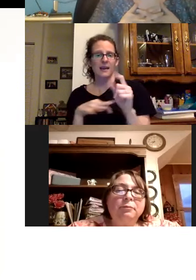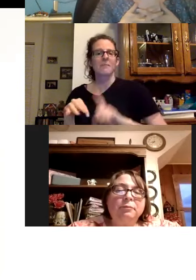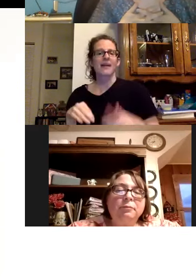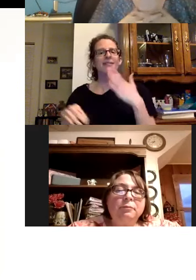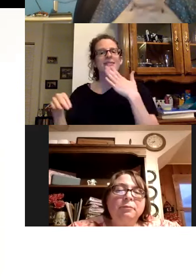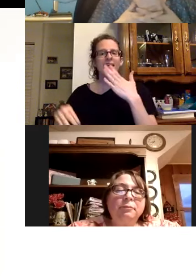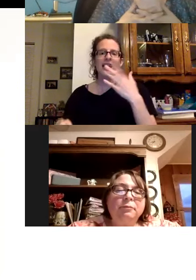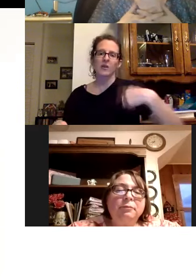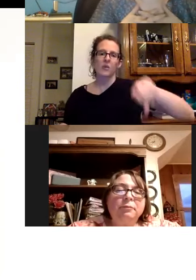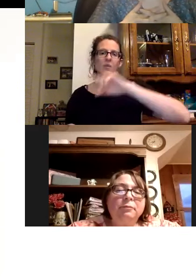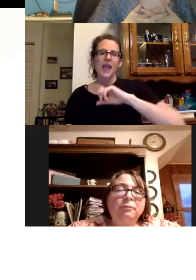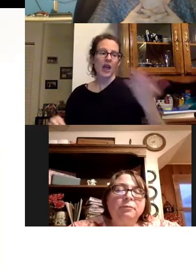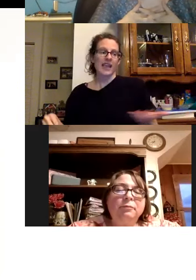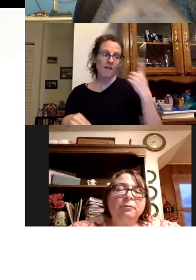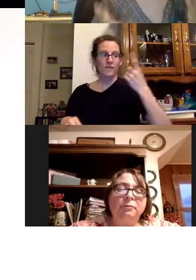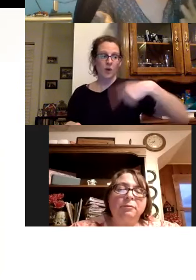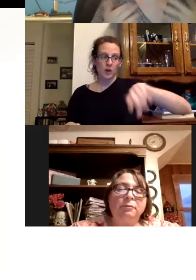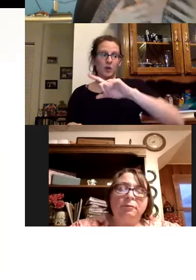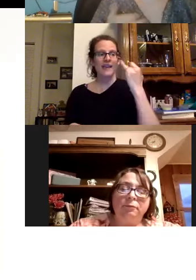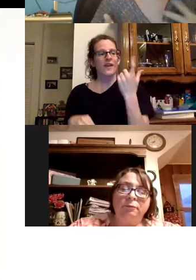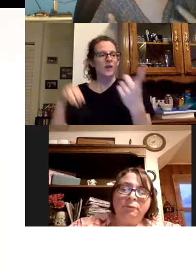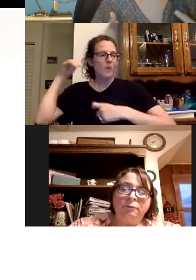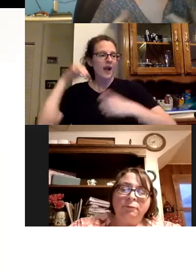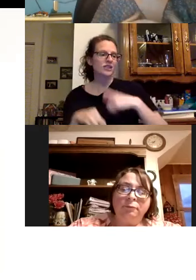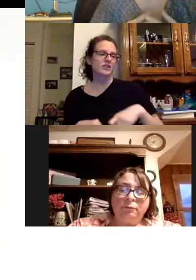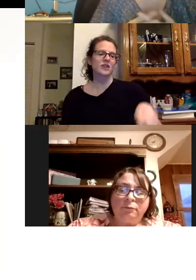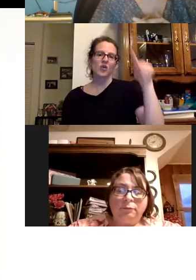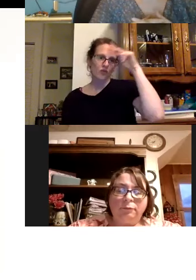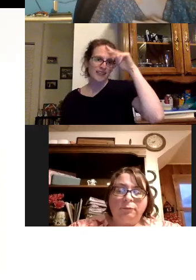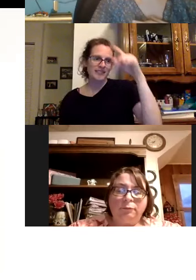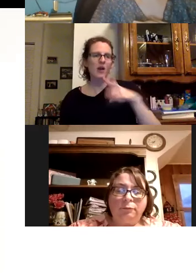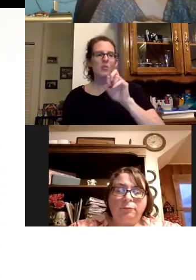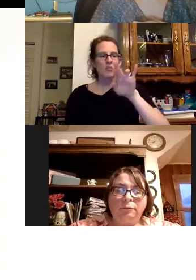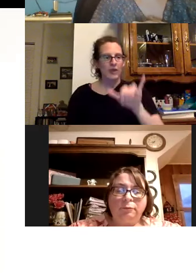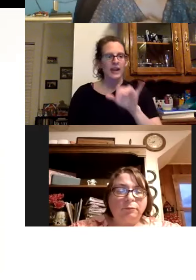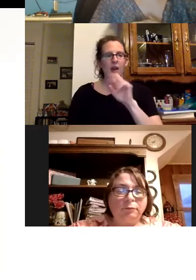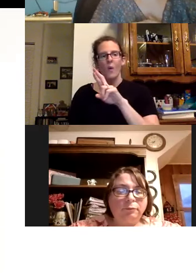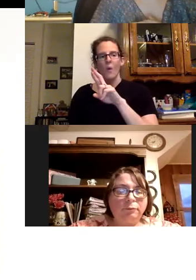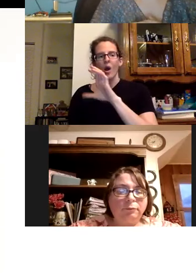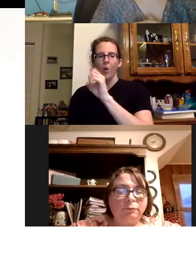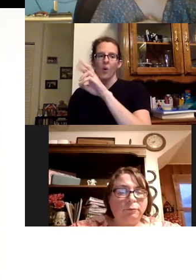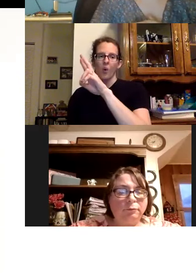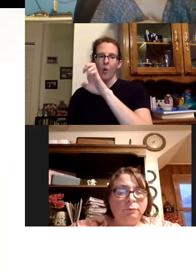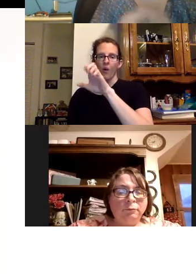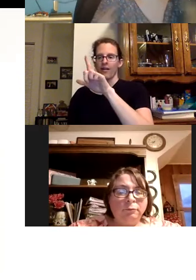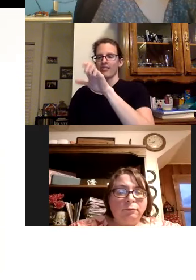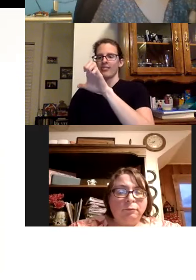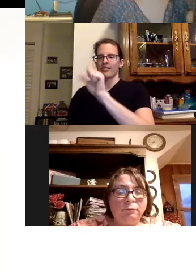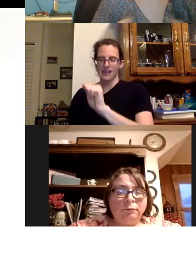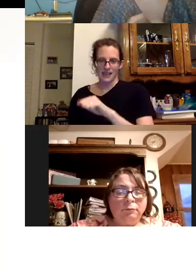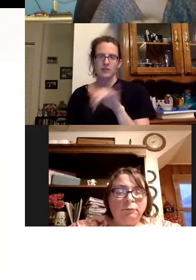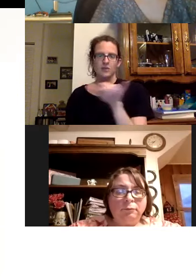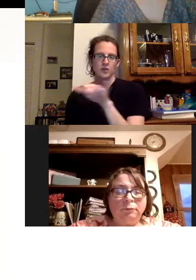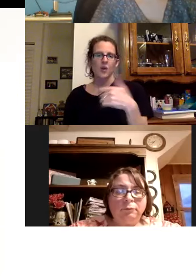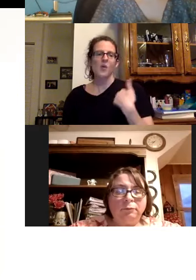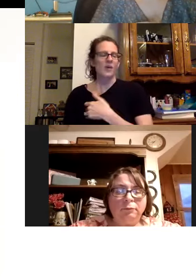for you. If you have any questions, get with Krista, Mom, or I, we're happy to help you